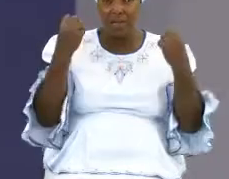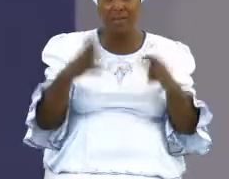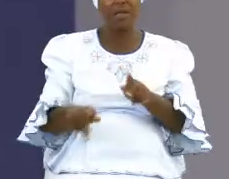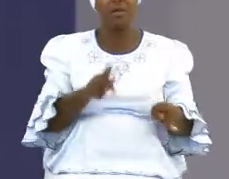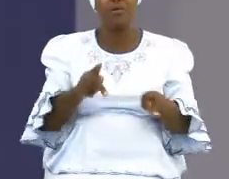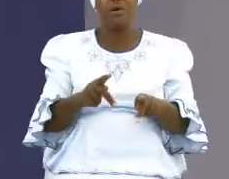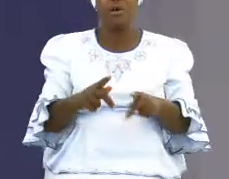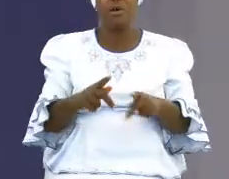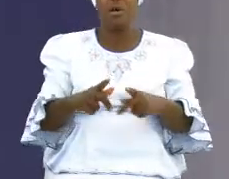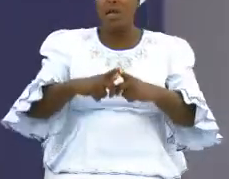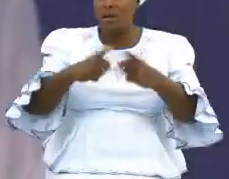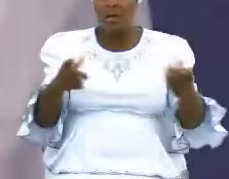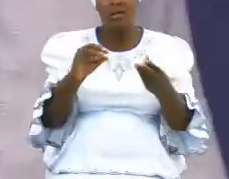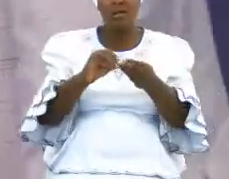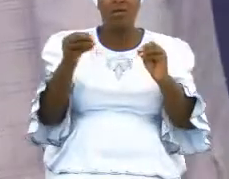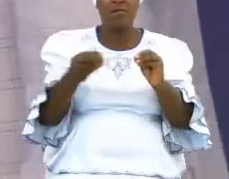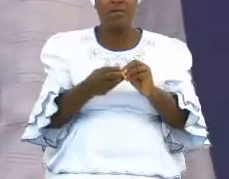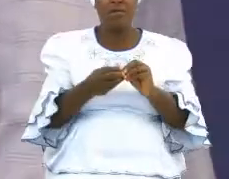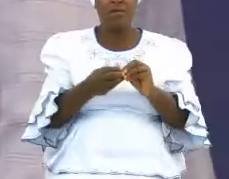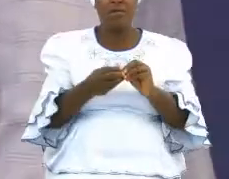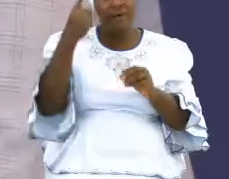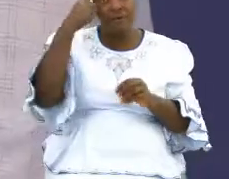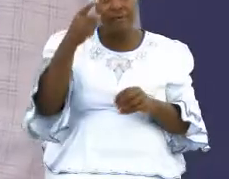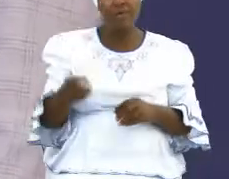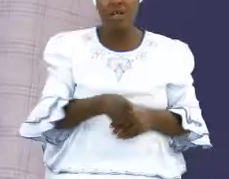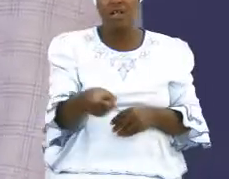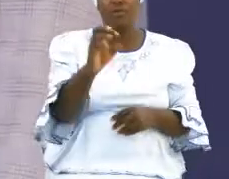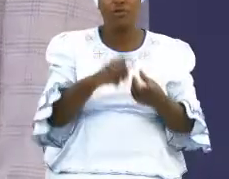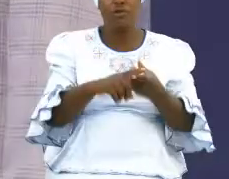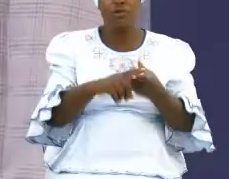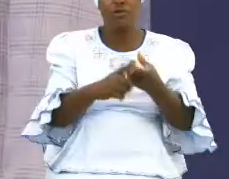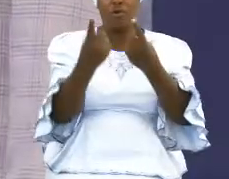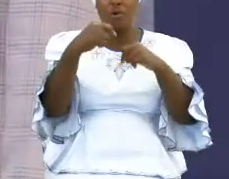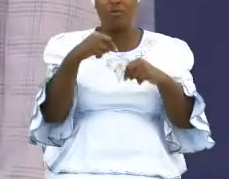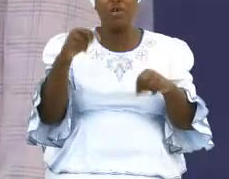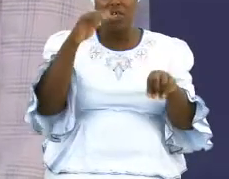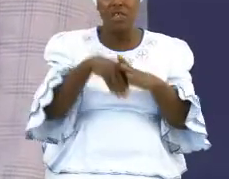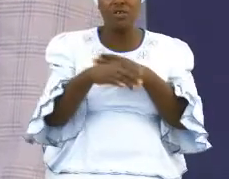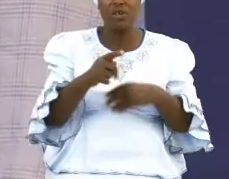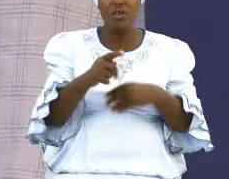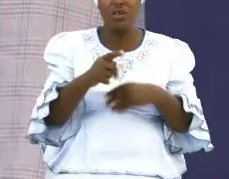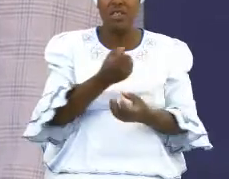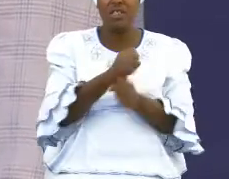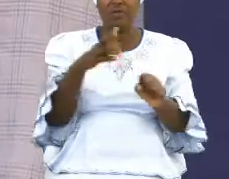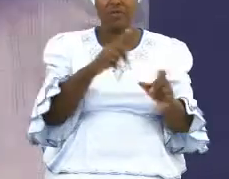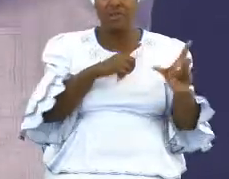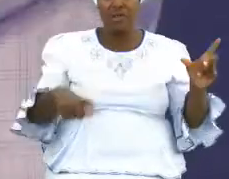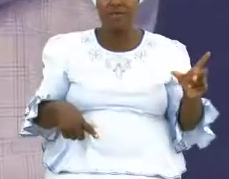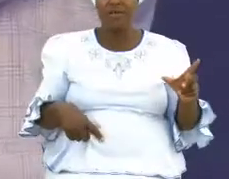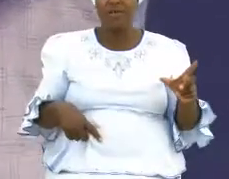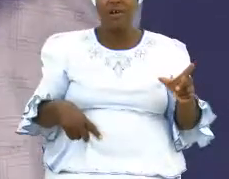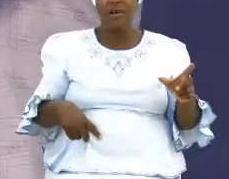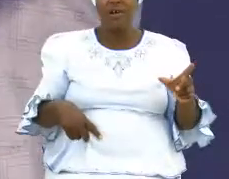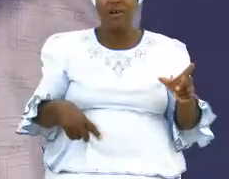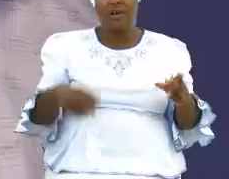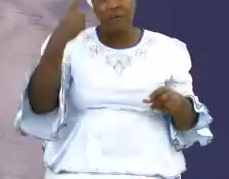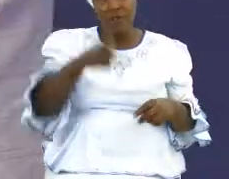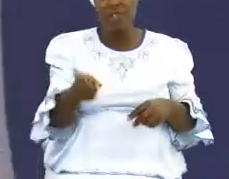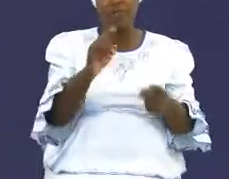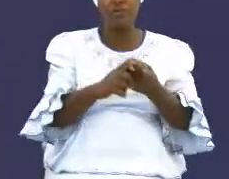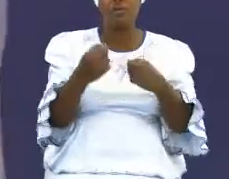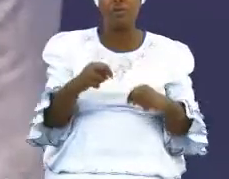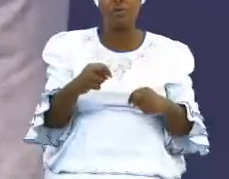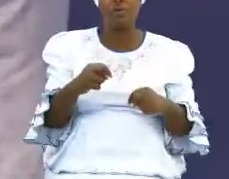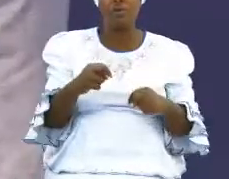great number, for them to come into the salvation of the Lord, for them to